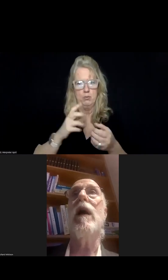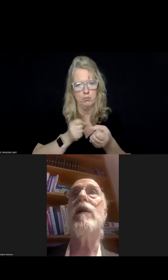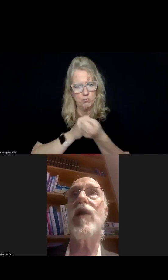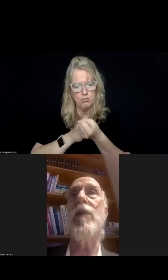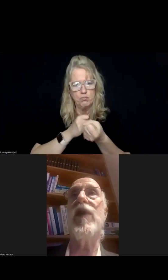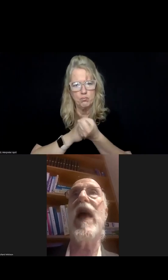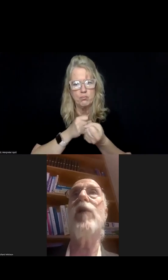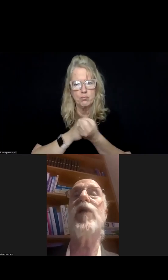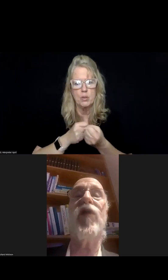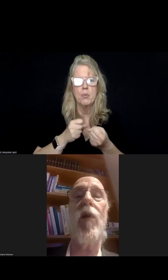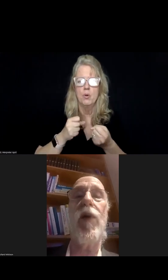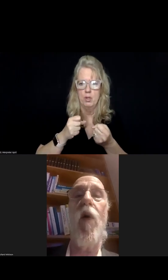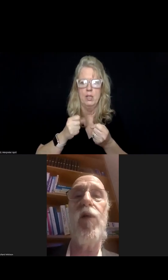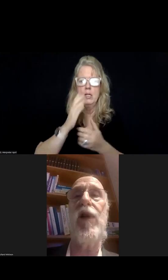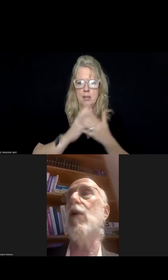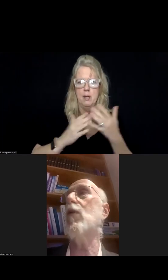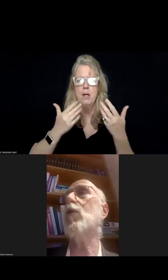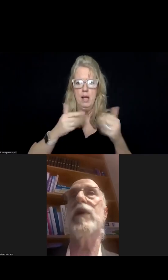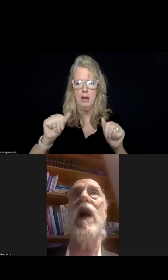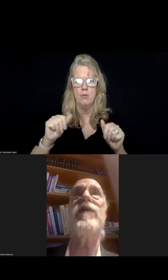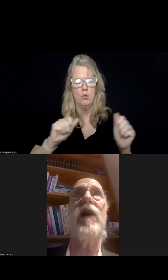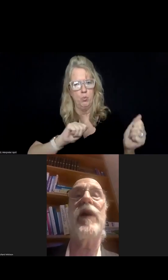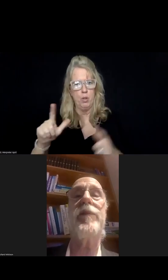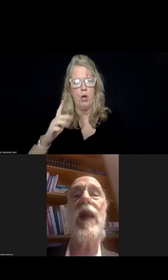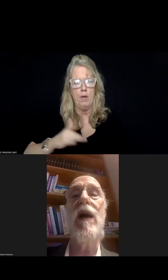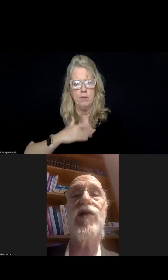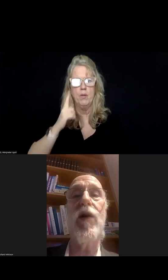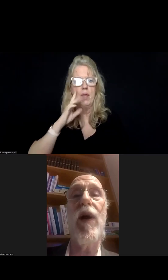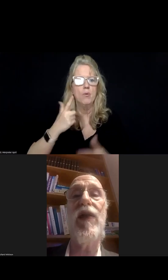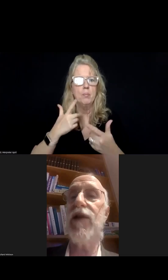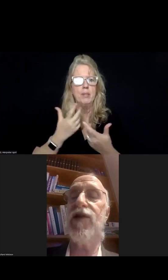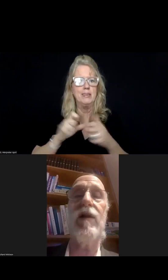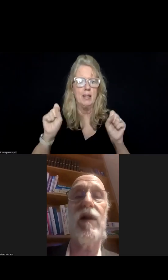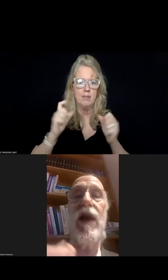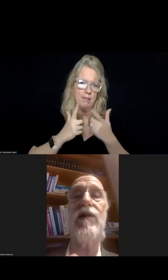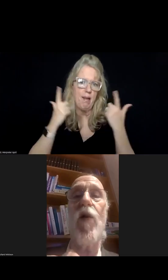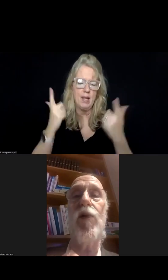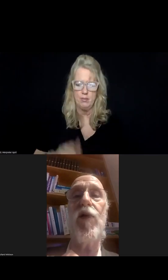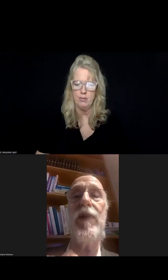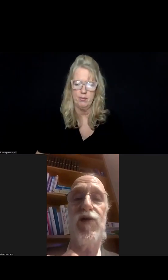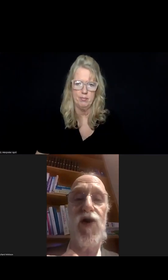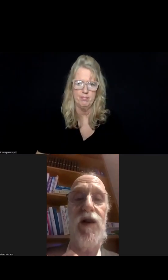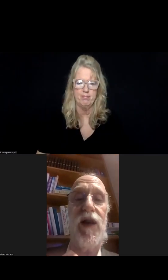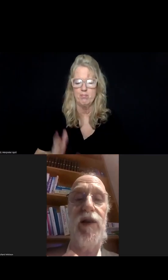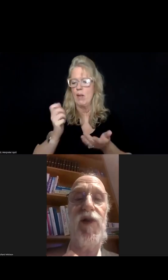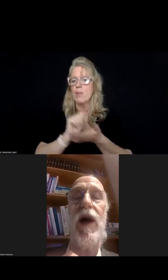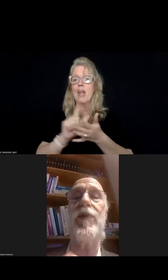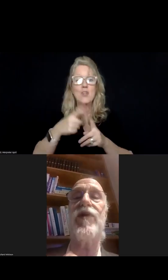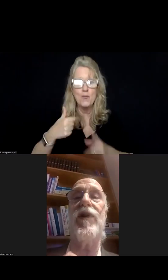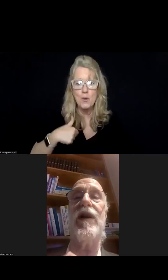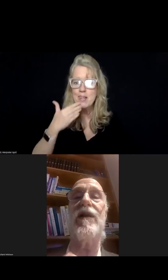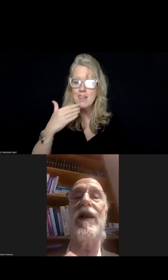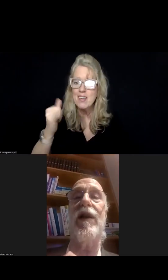supporting some of the efforts that we all feel will be life-saving. So anyway, that's all from me, John. Thanks for